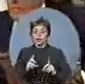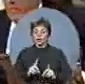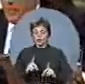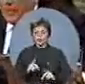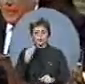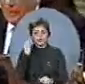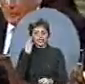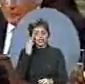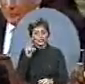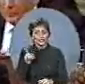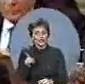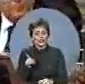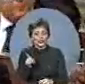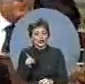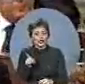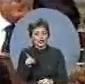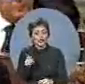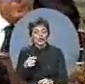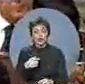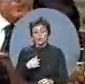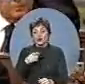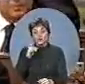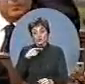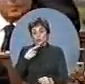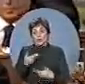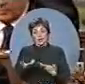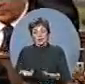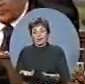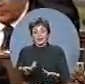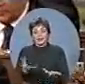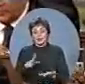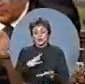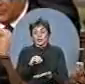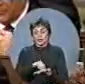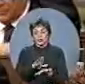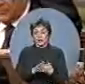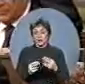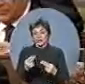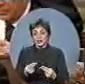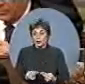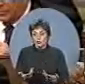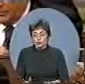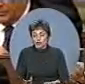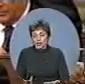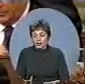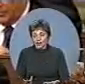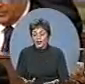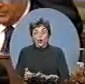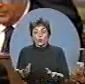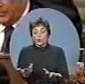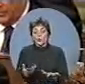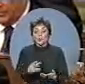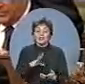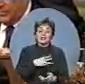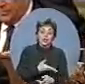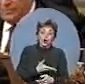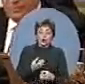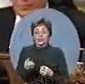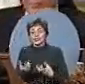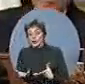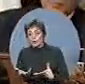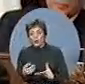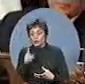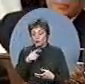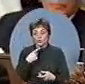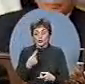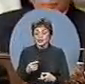about what might or might not be in the budget. We have had a very extensive consultation over the course of the past more than 1 year